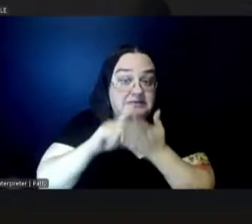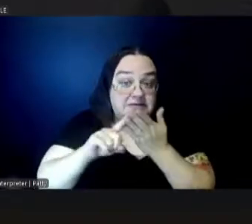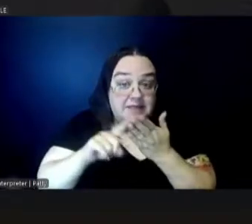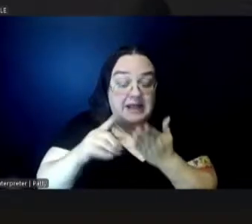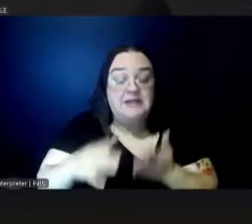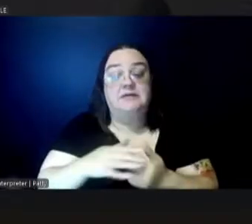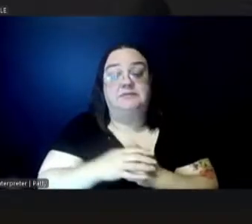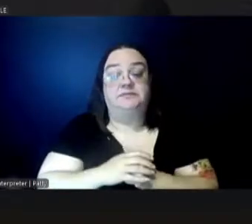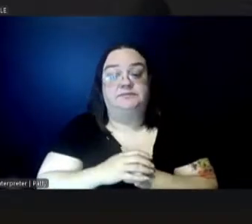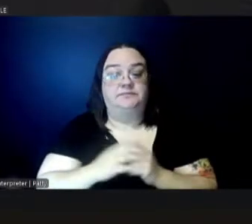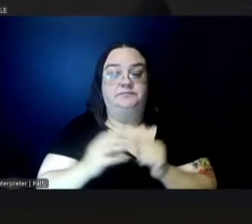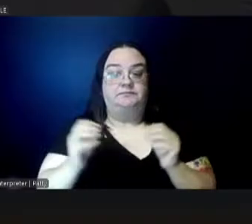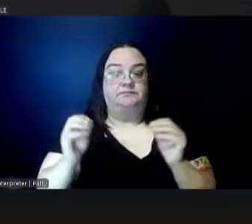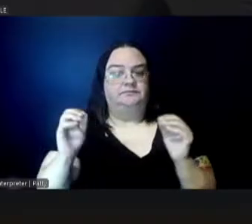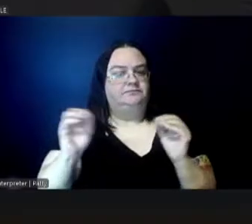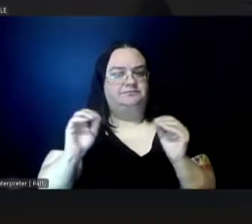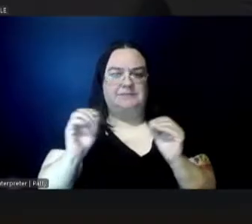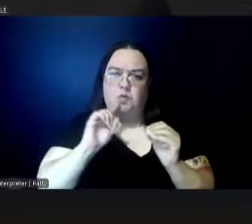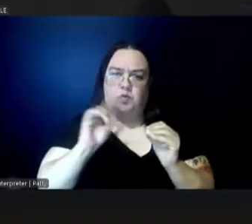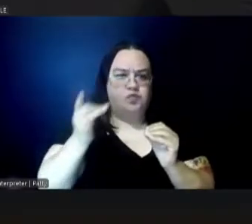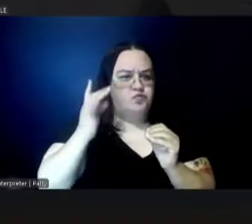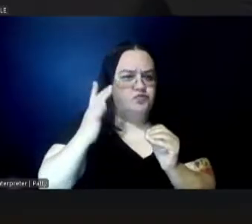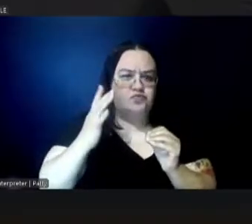Nothing really terrible.